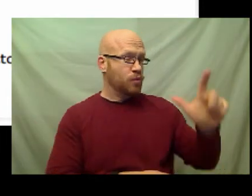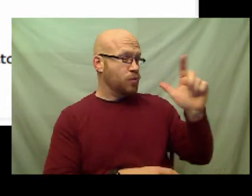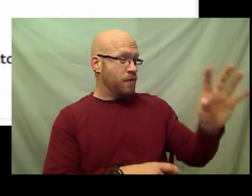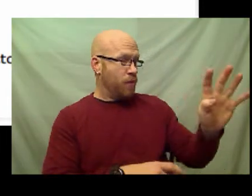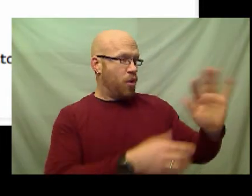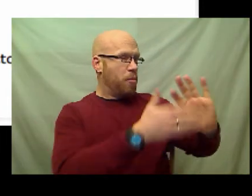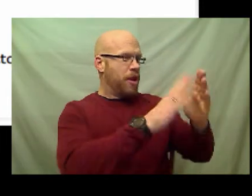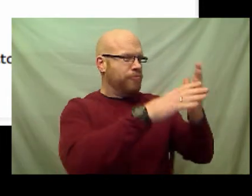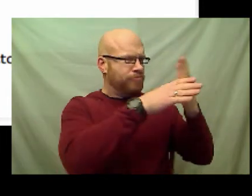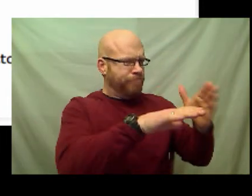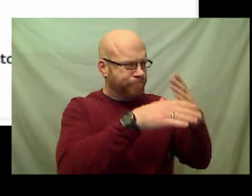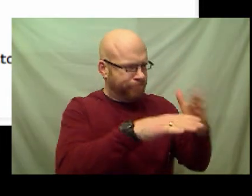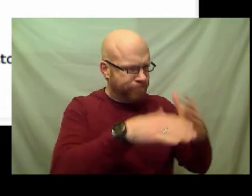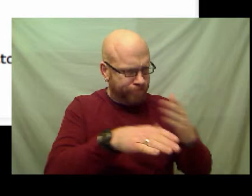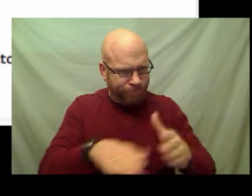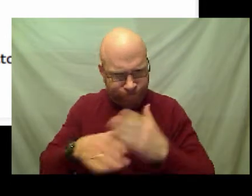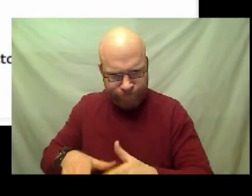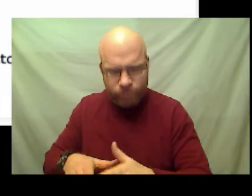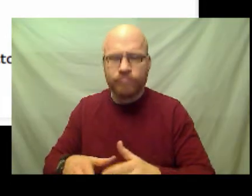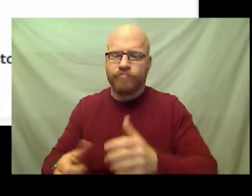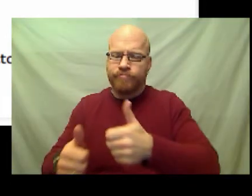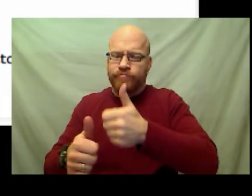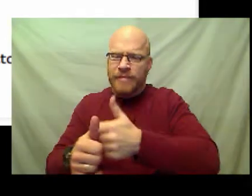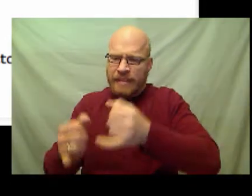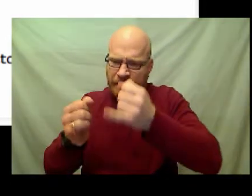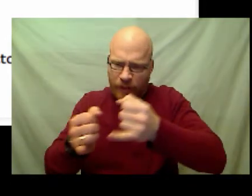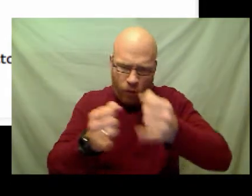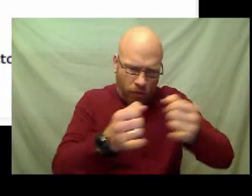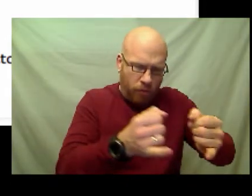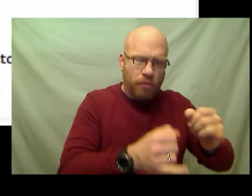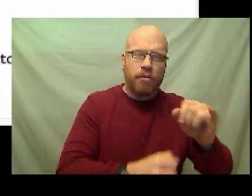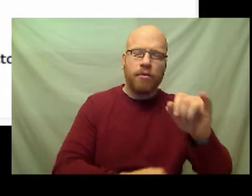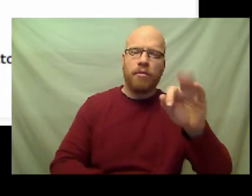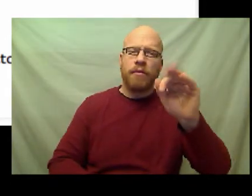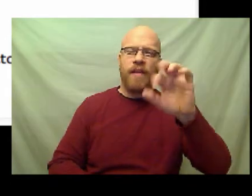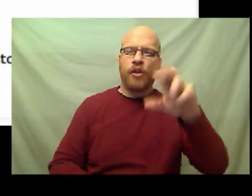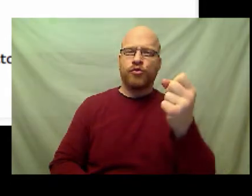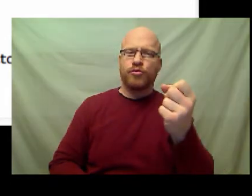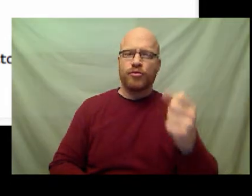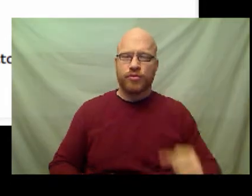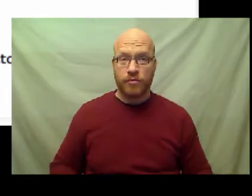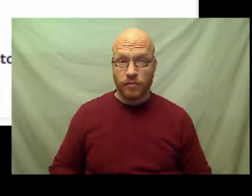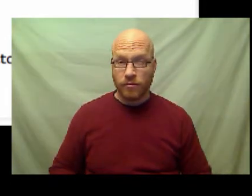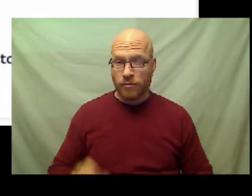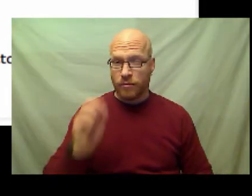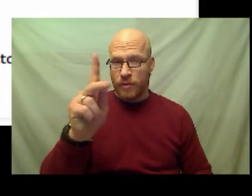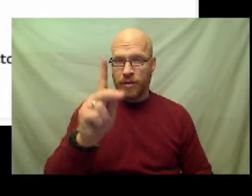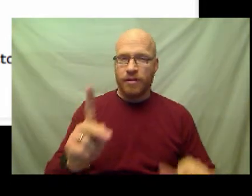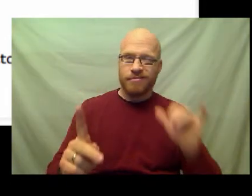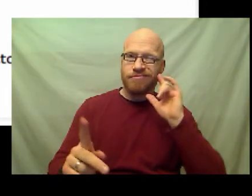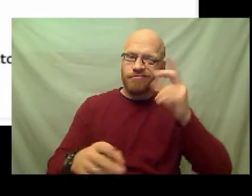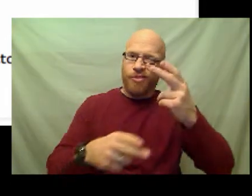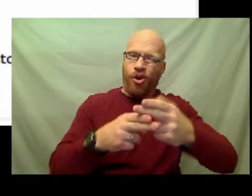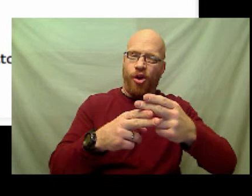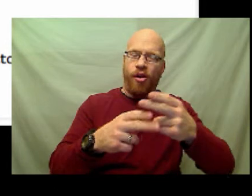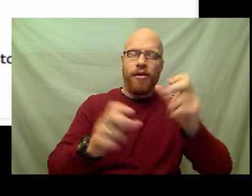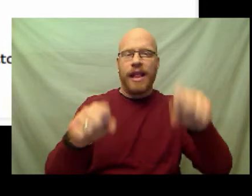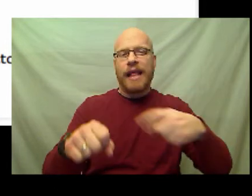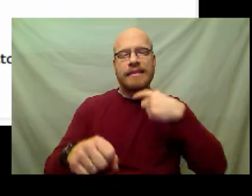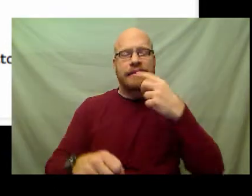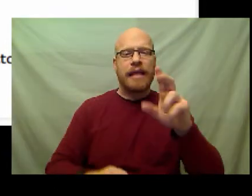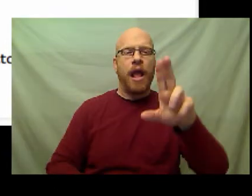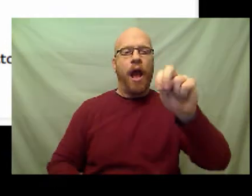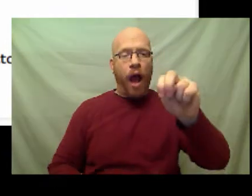24, as we factor it out to its lowest factors, is 2 times 2 times 2 times